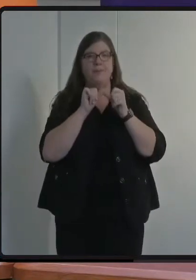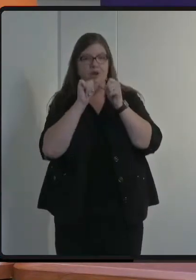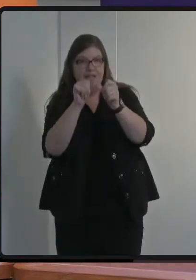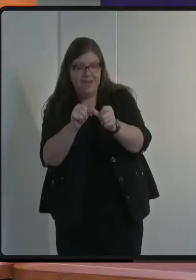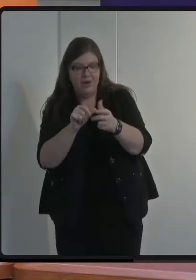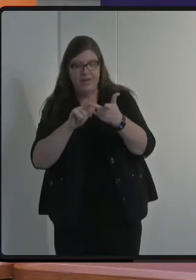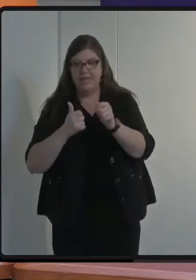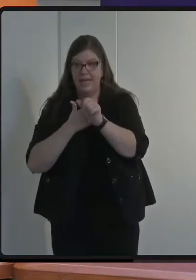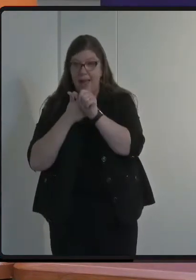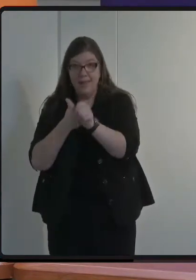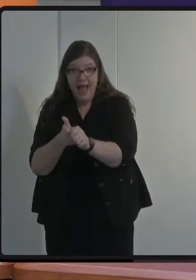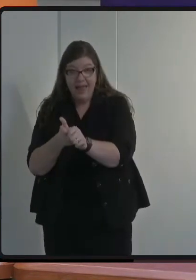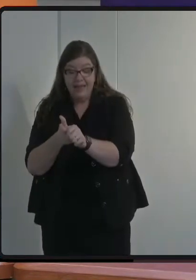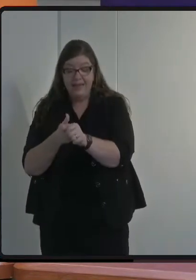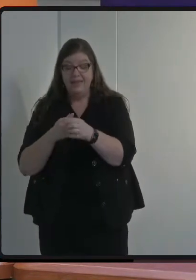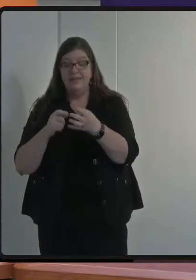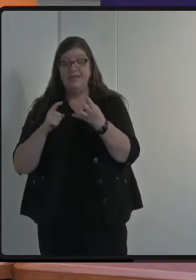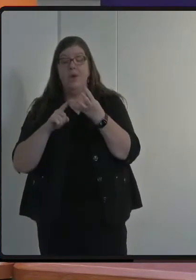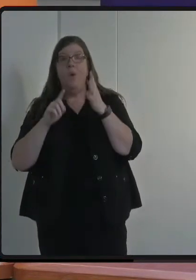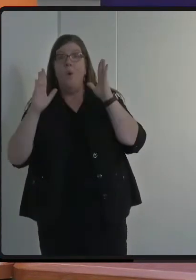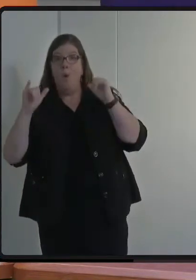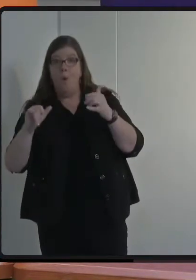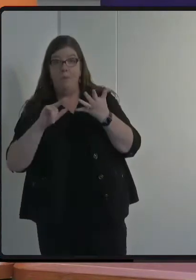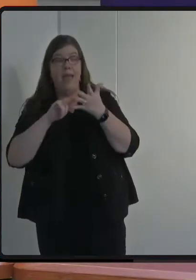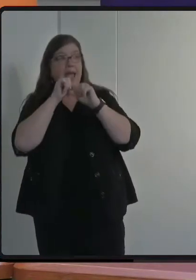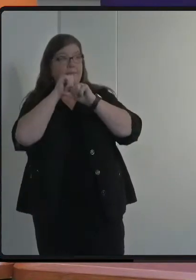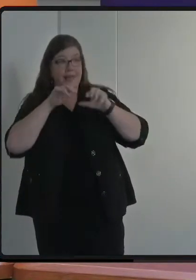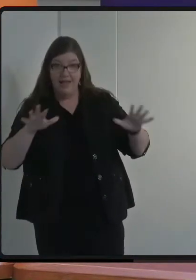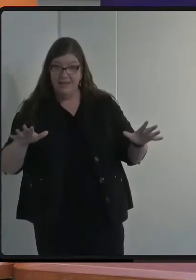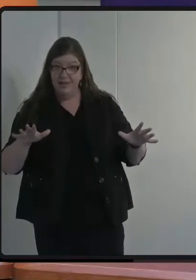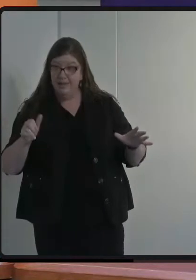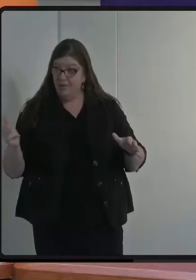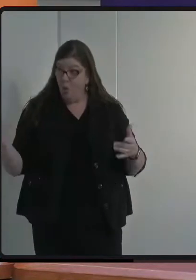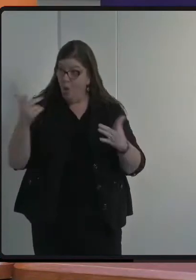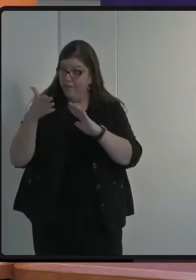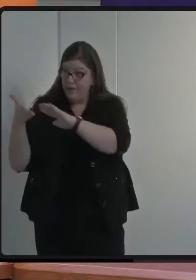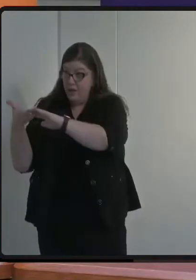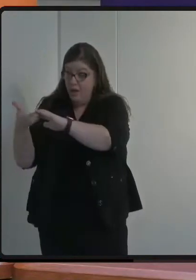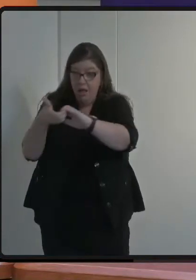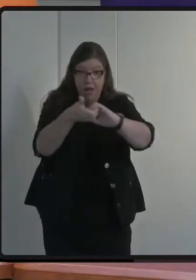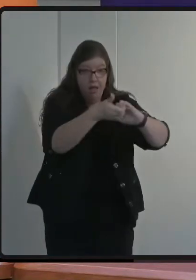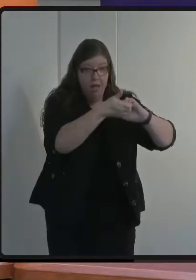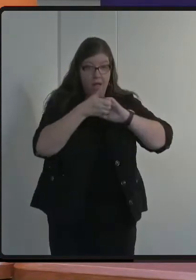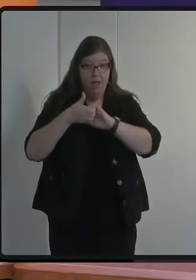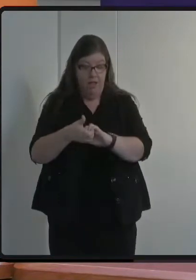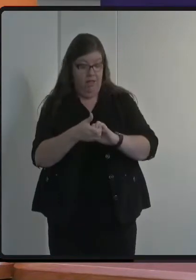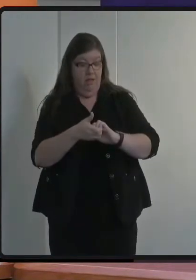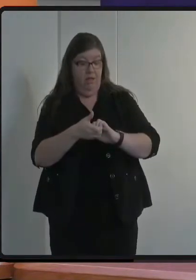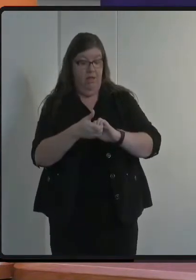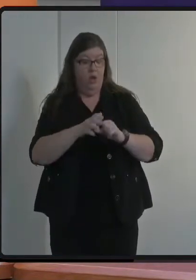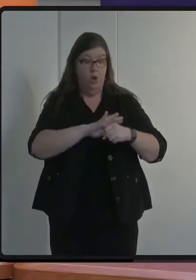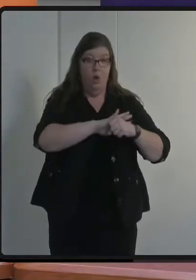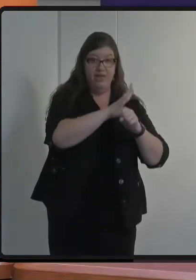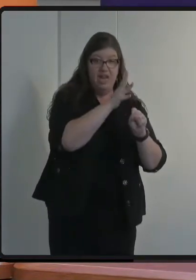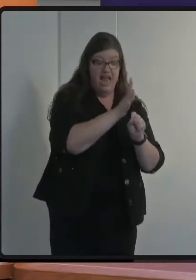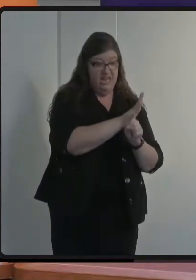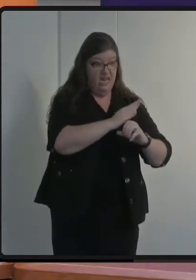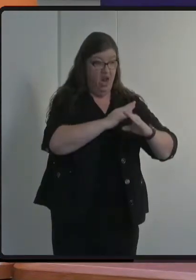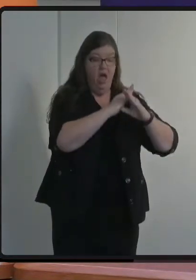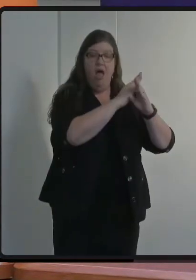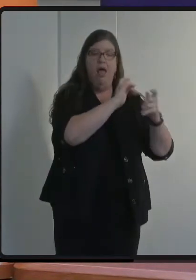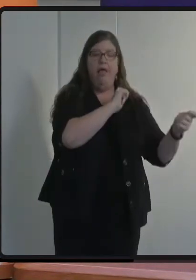compliance, hope, and blessings, that together we can turn every obstacle of COVID-19 into